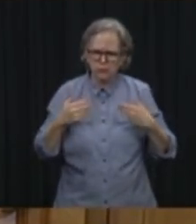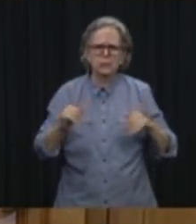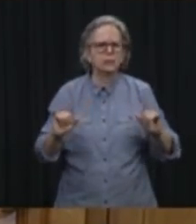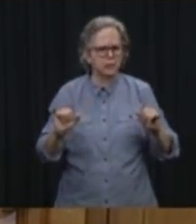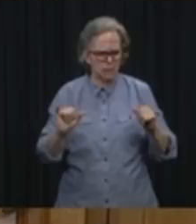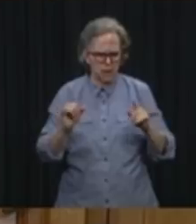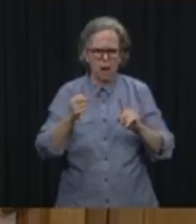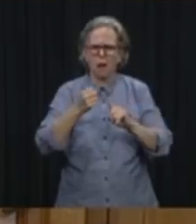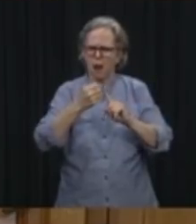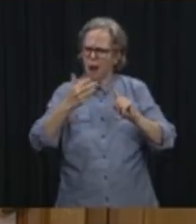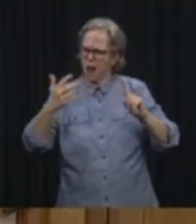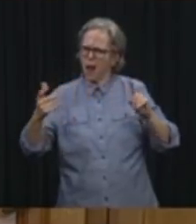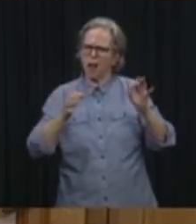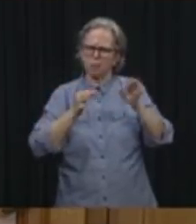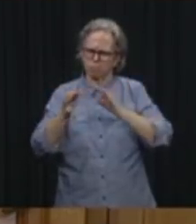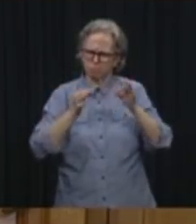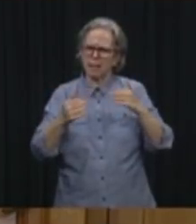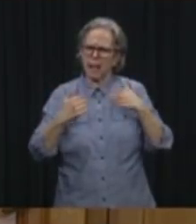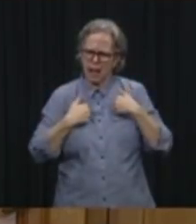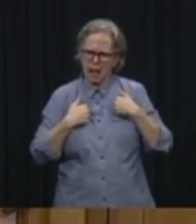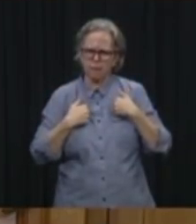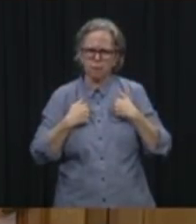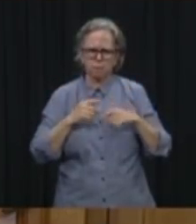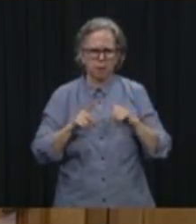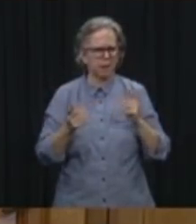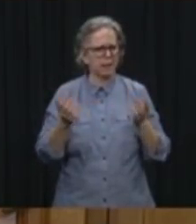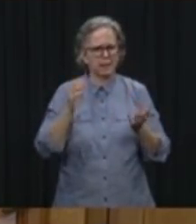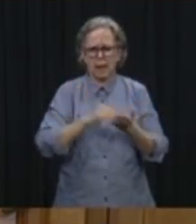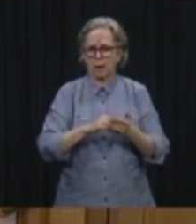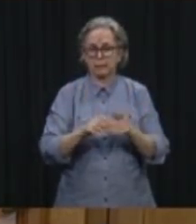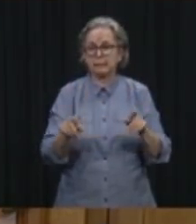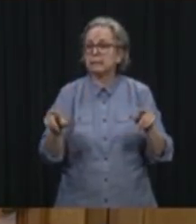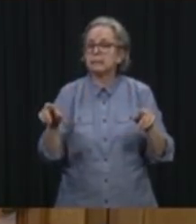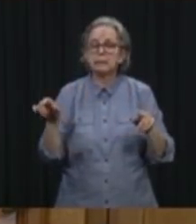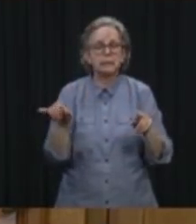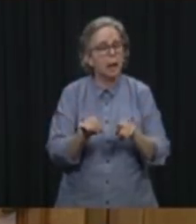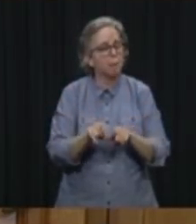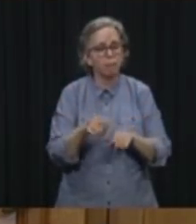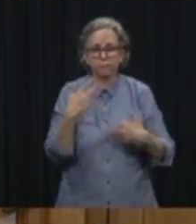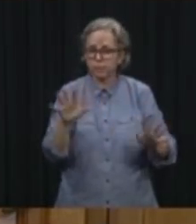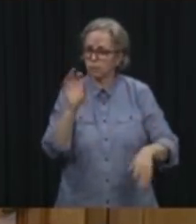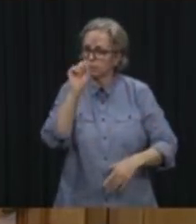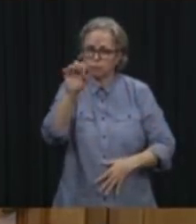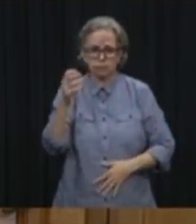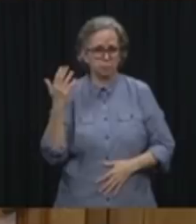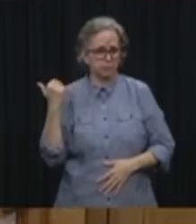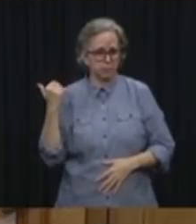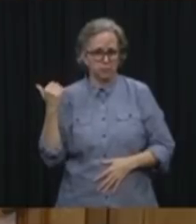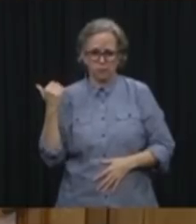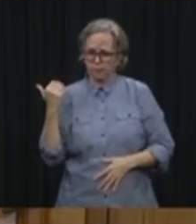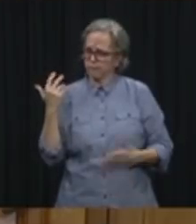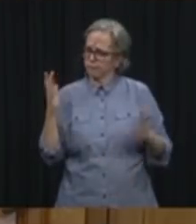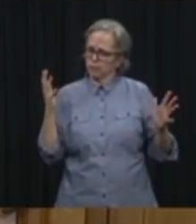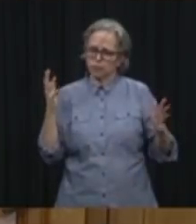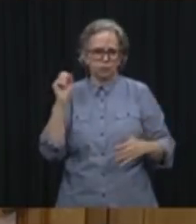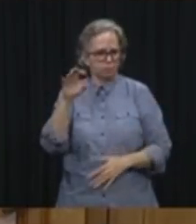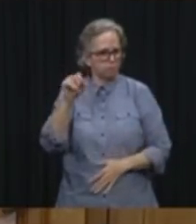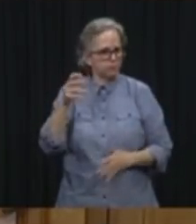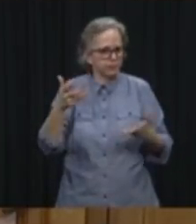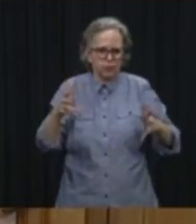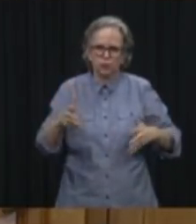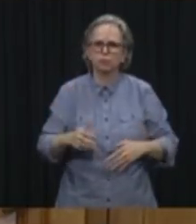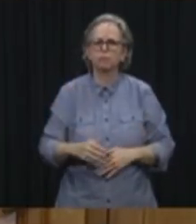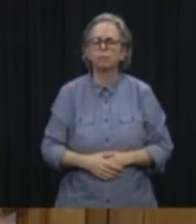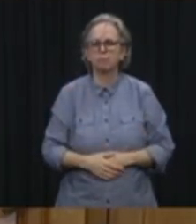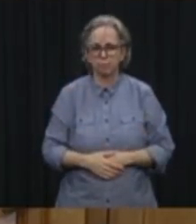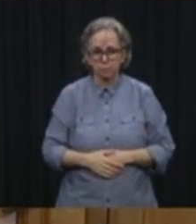basic, common sense things that we have covered. But the businesses that will be able